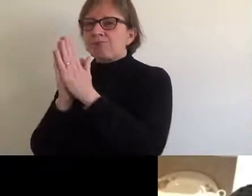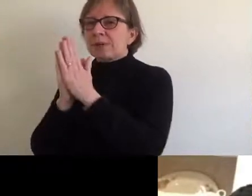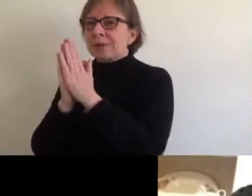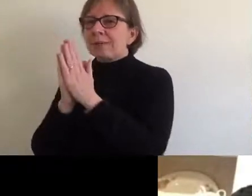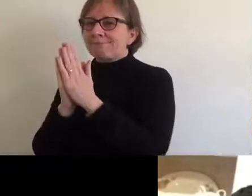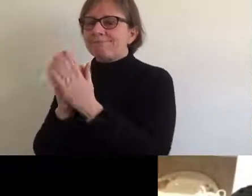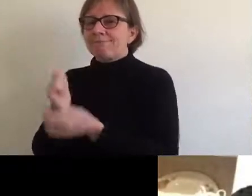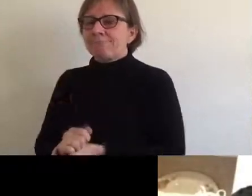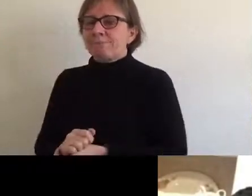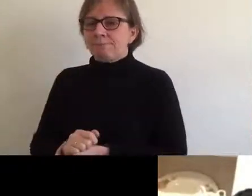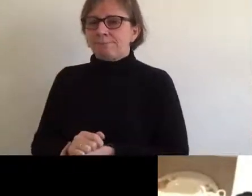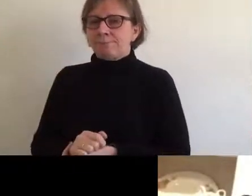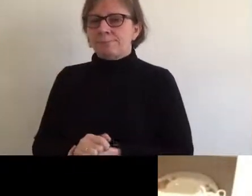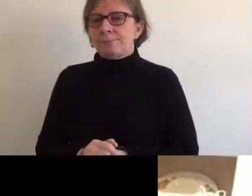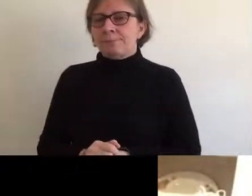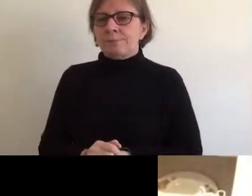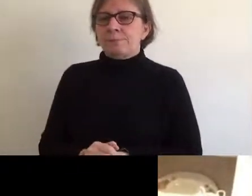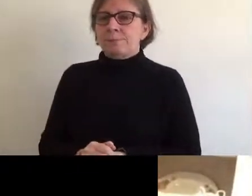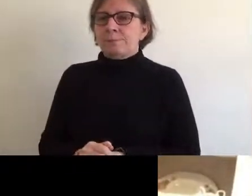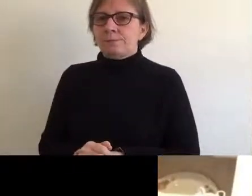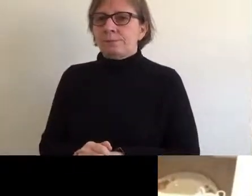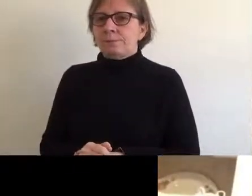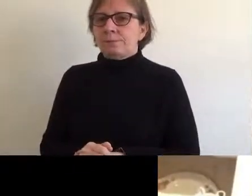Let us pray.